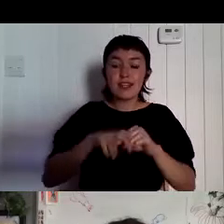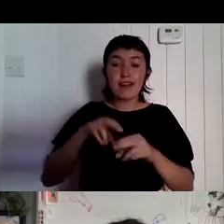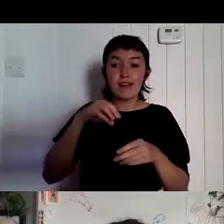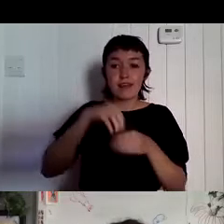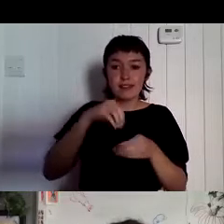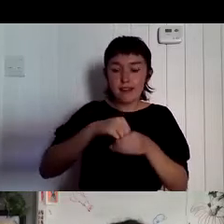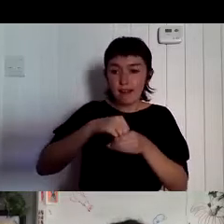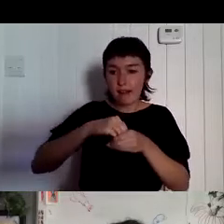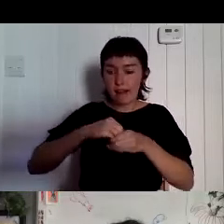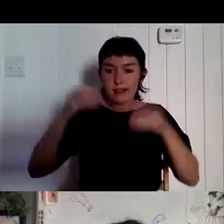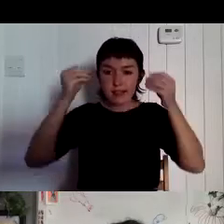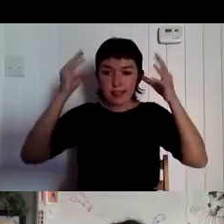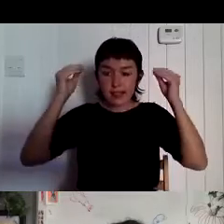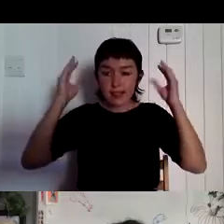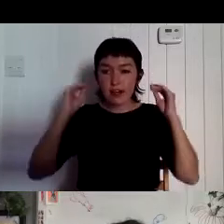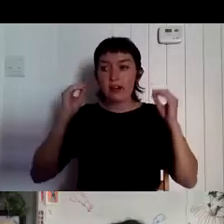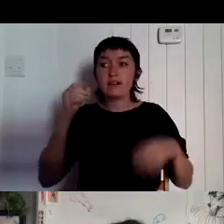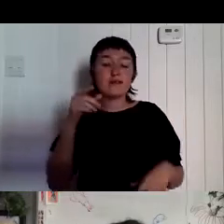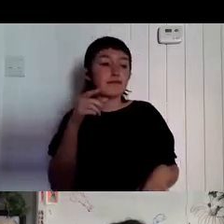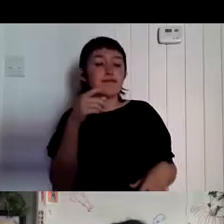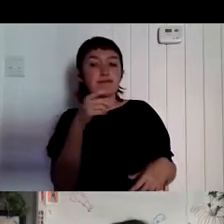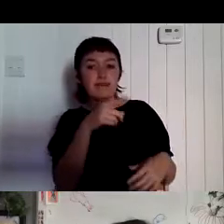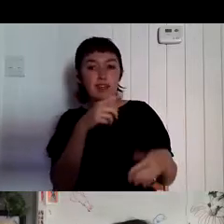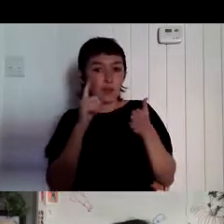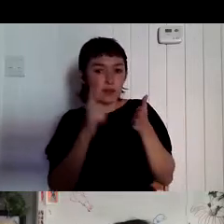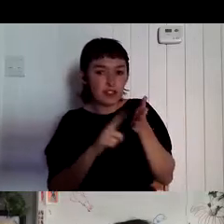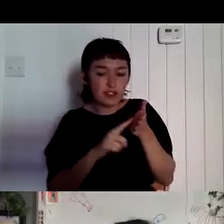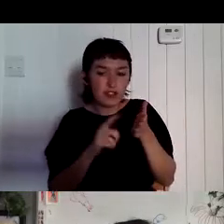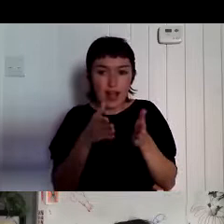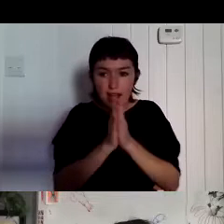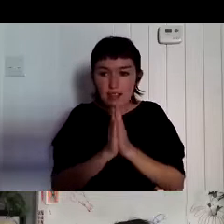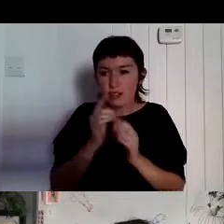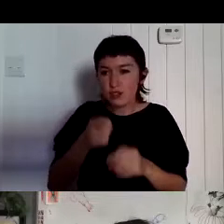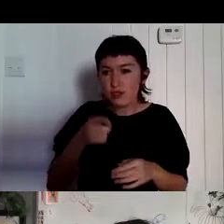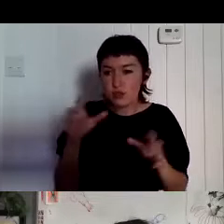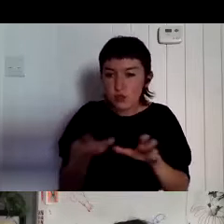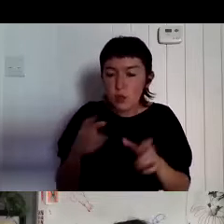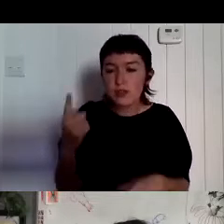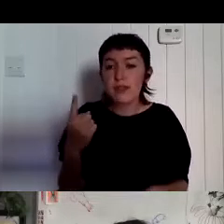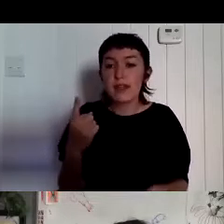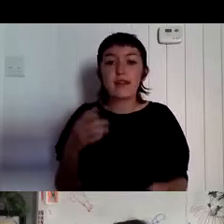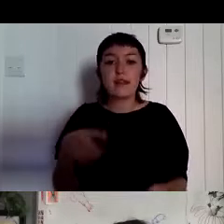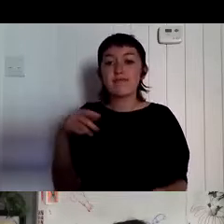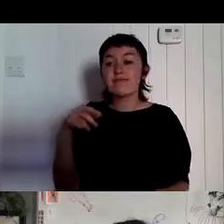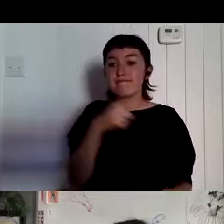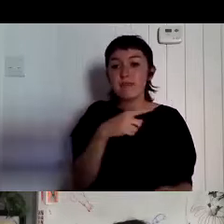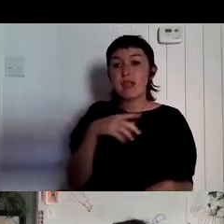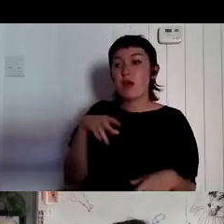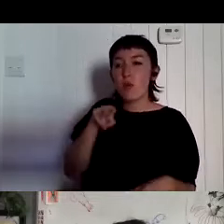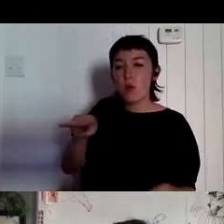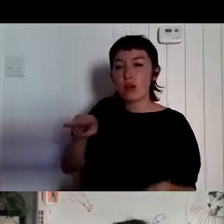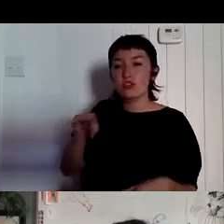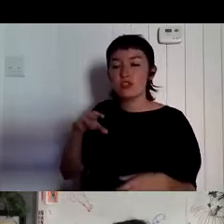then measure what your brain activity looks like in response to that. But we use a type of MRI a little bit more commonly called